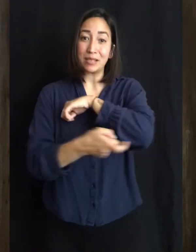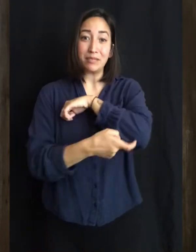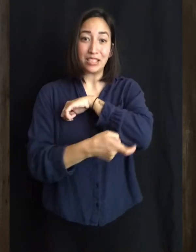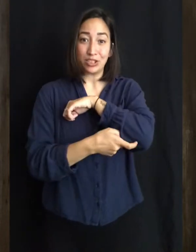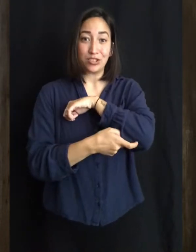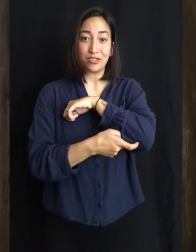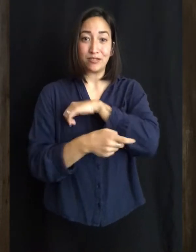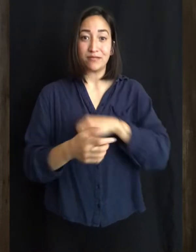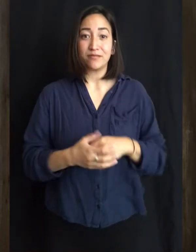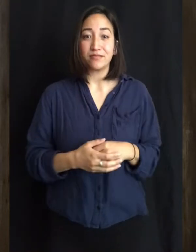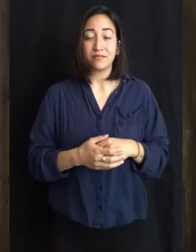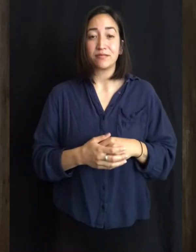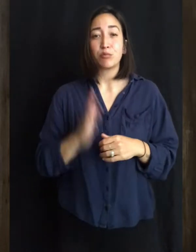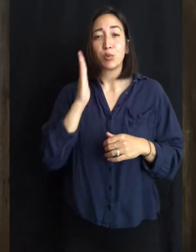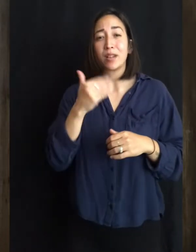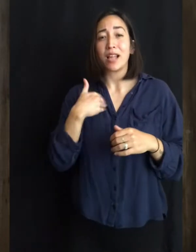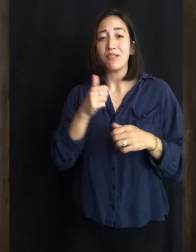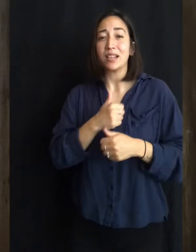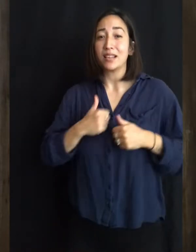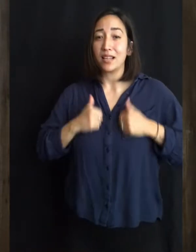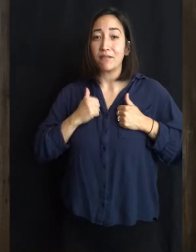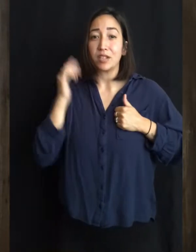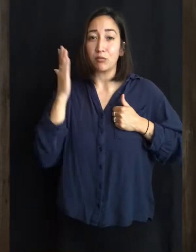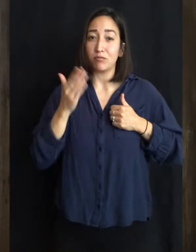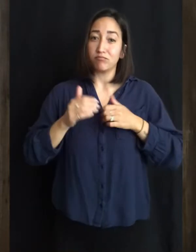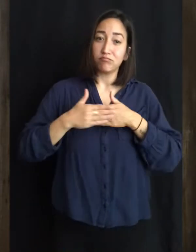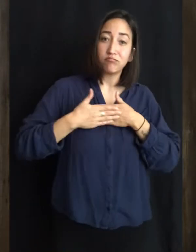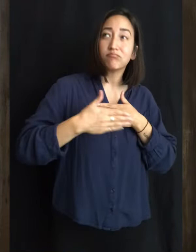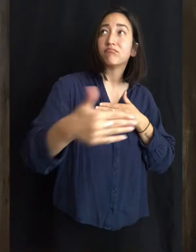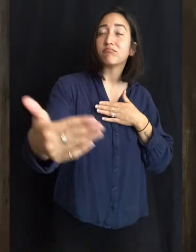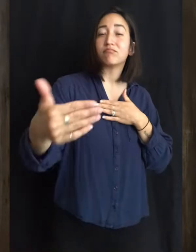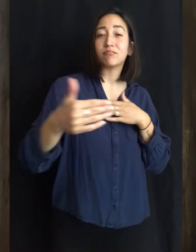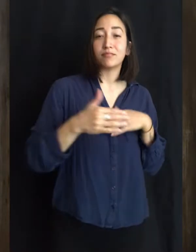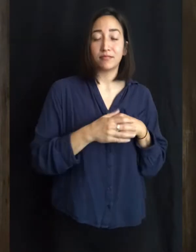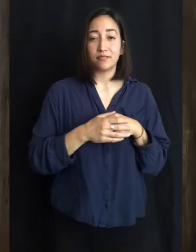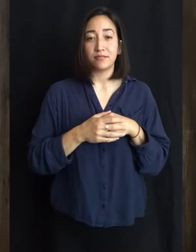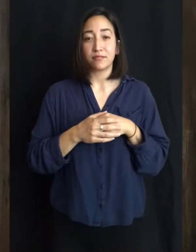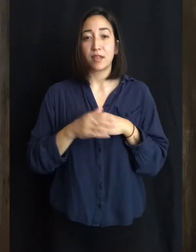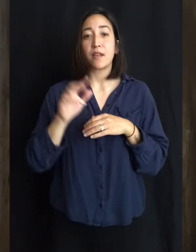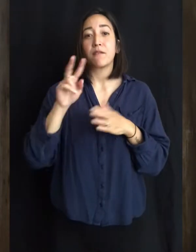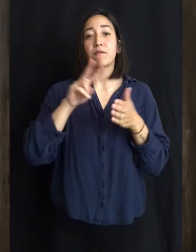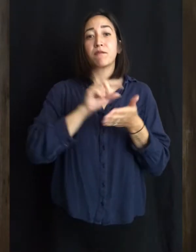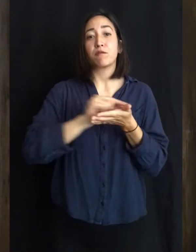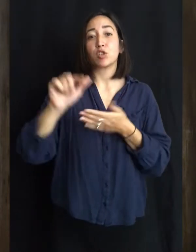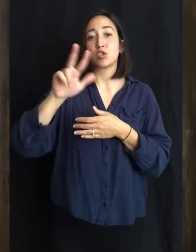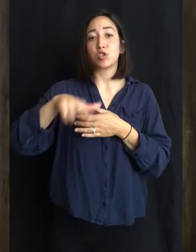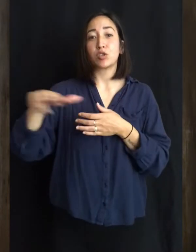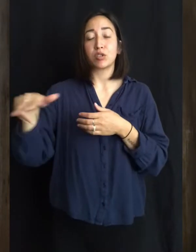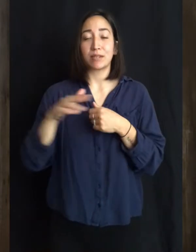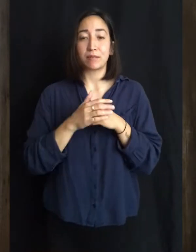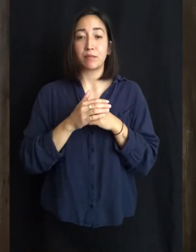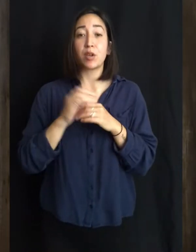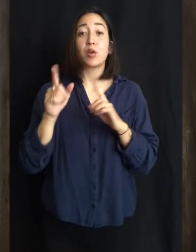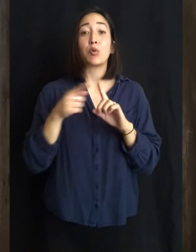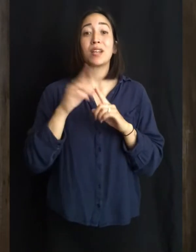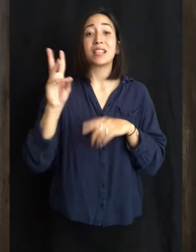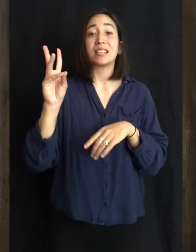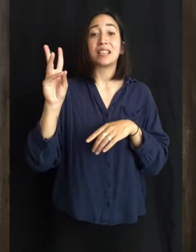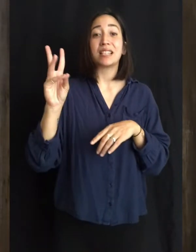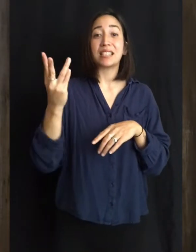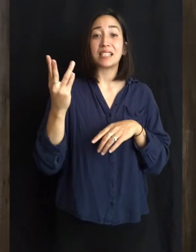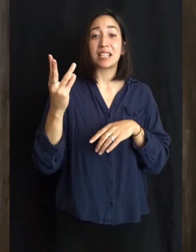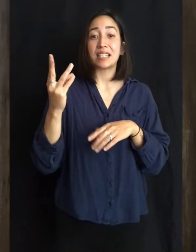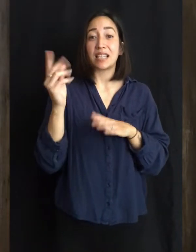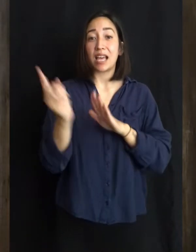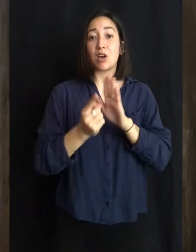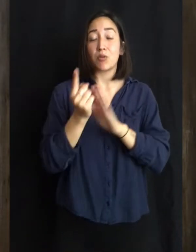life that comes afterwards. Verse 33. And when the 6th hour had come, there was darkness over the whole land